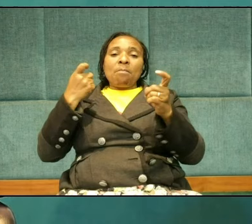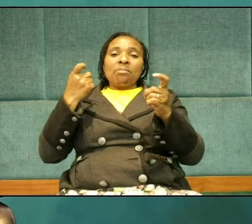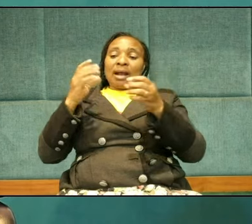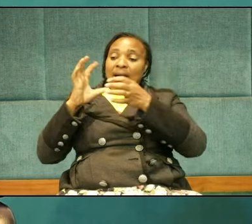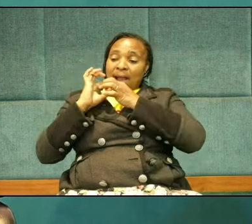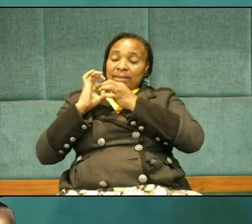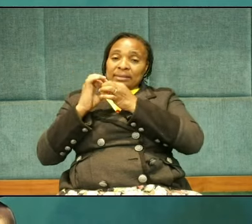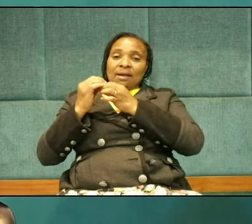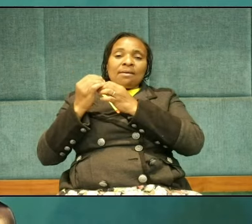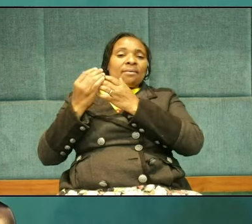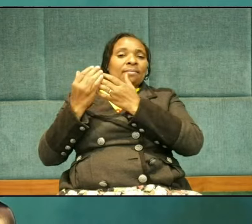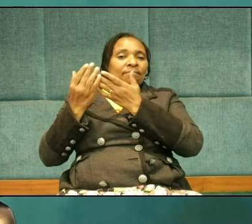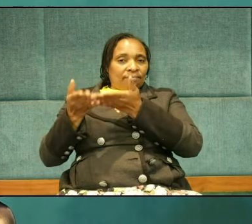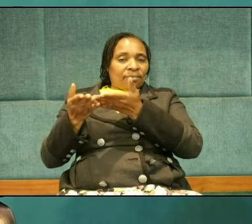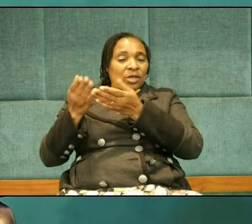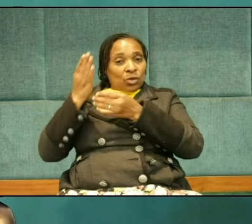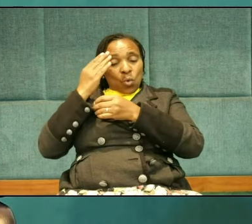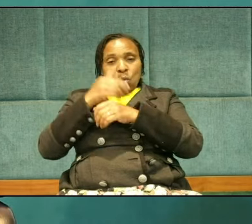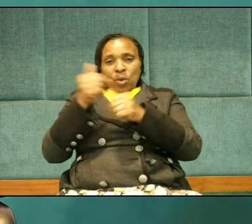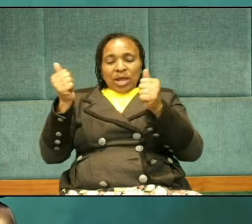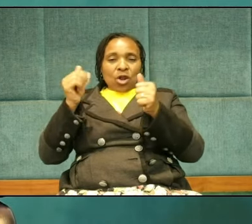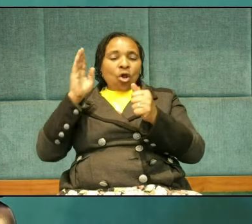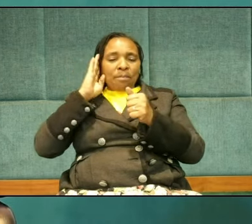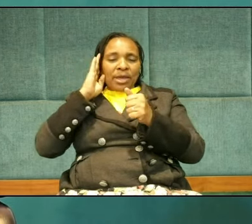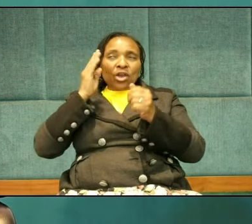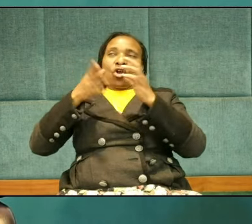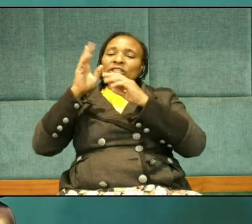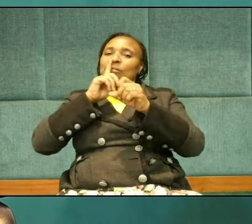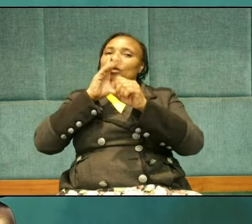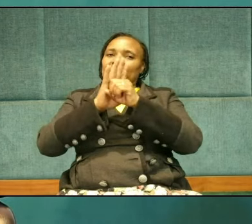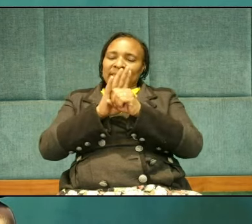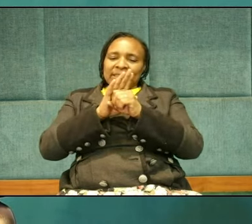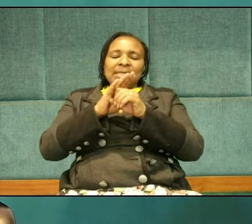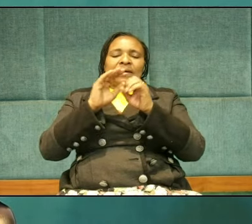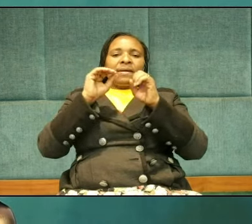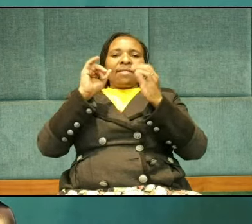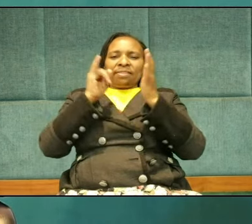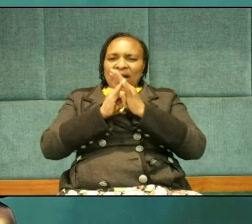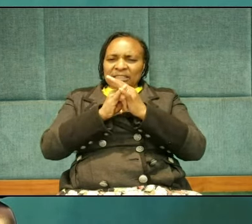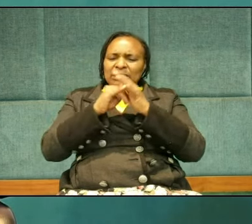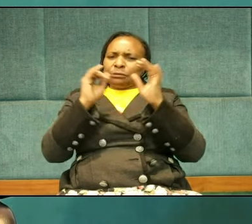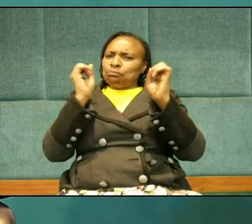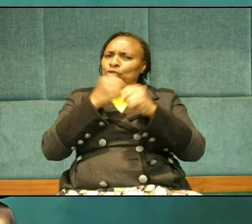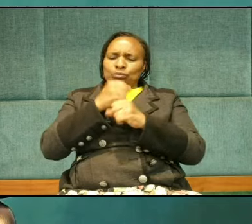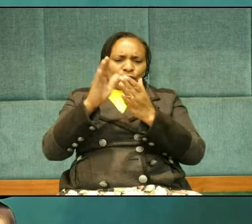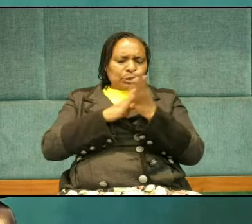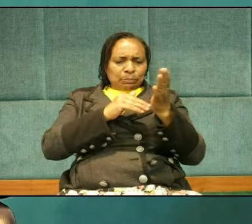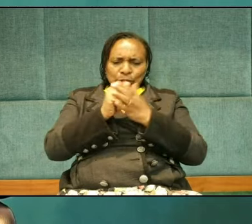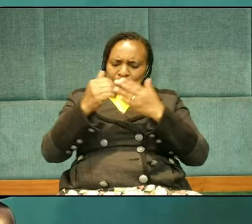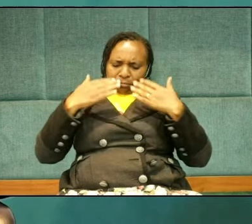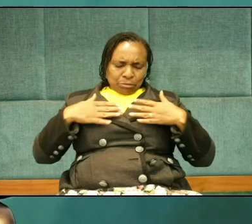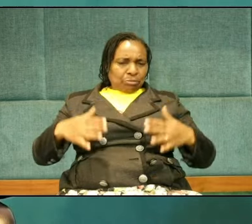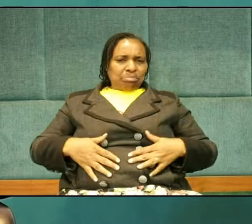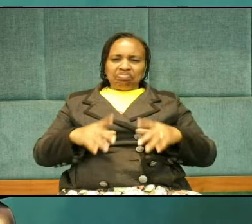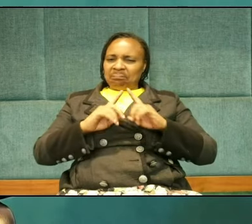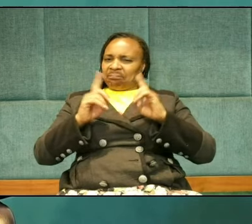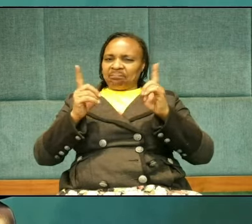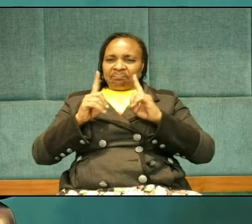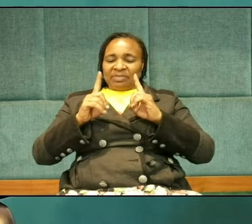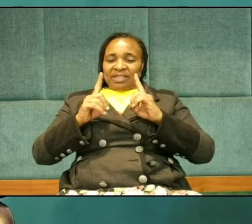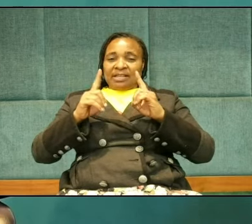culture and obeying God's promises that they wouldn't spoil their bodies, because actually they took